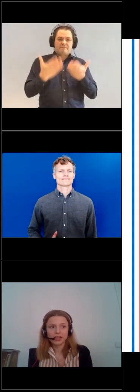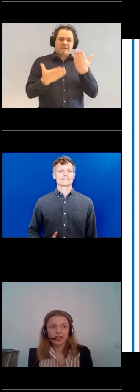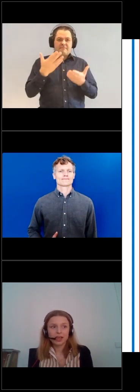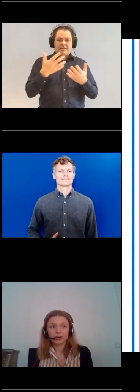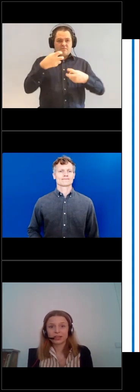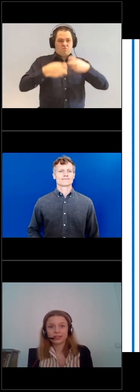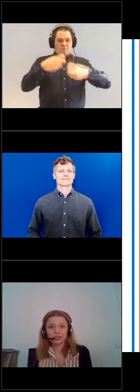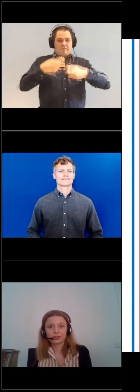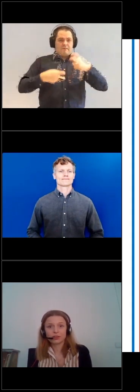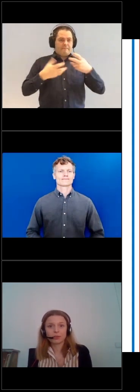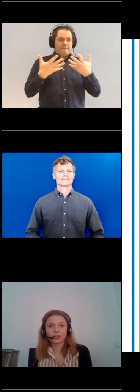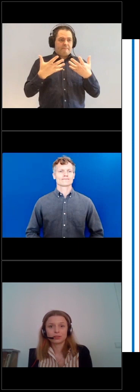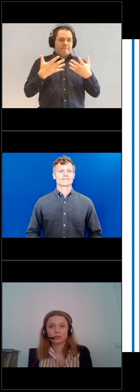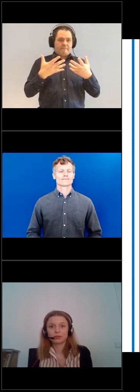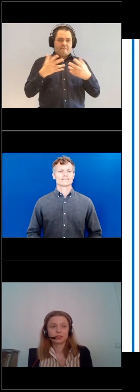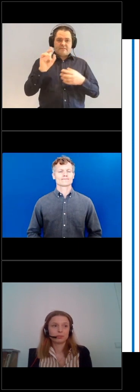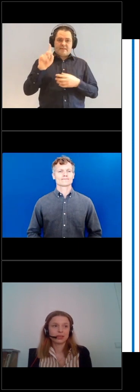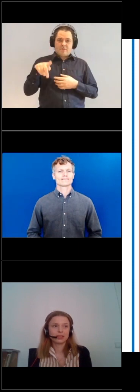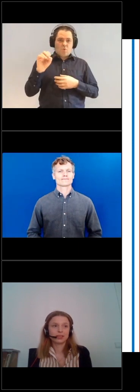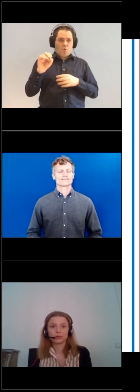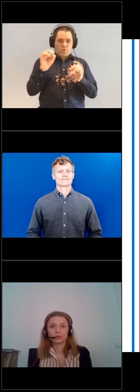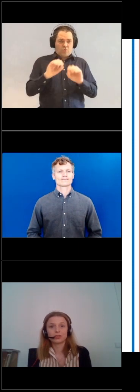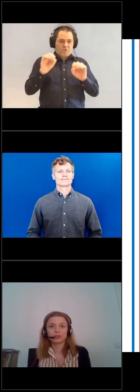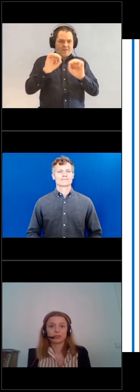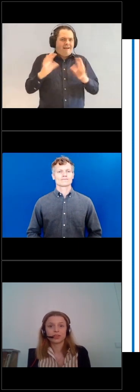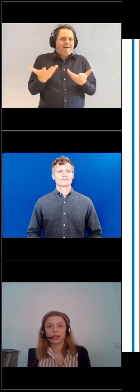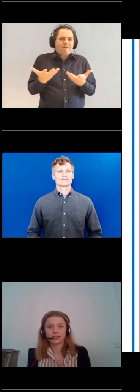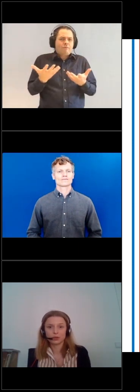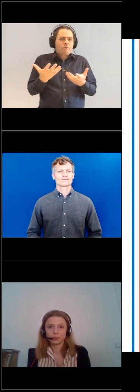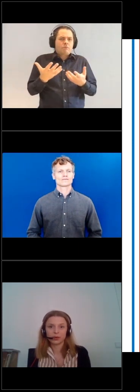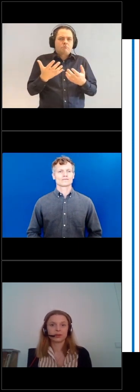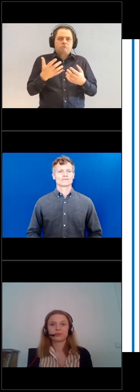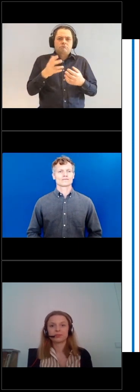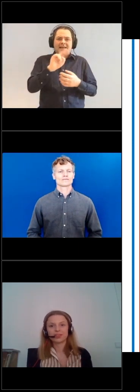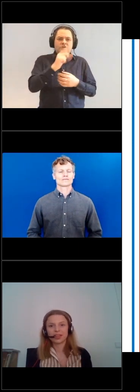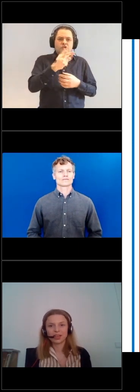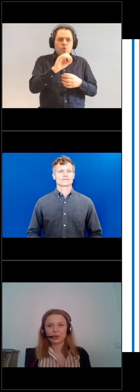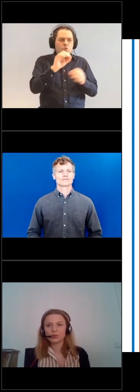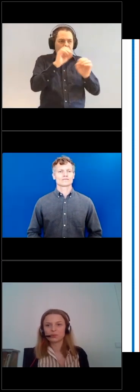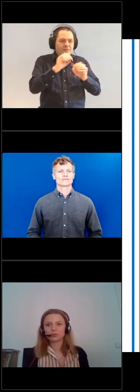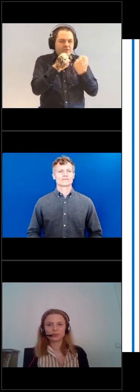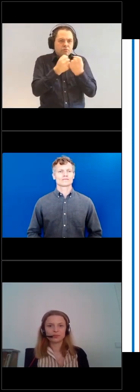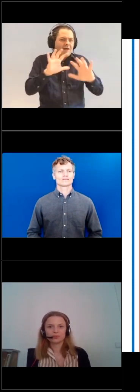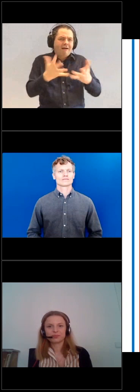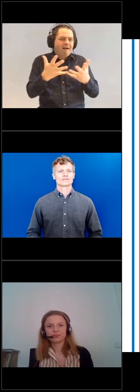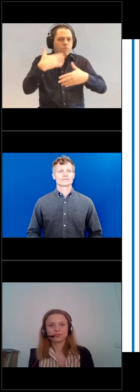any organizations of persons with disabilities or civil society support? Thank you.